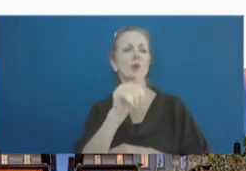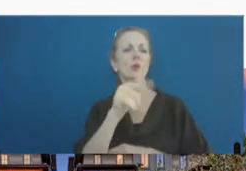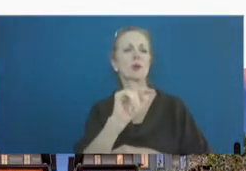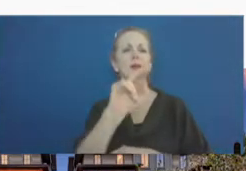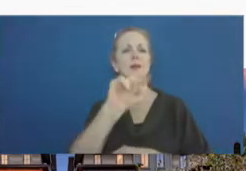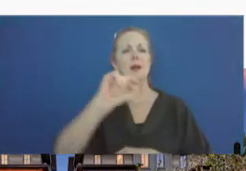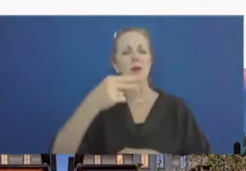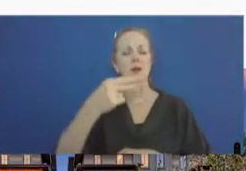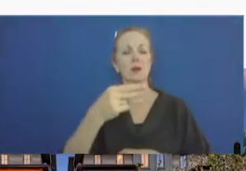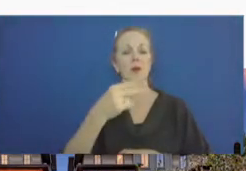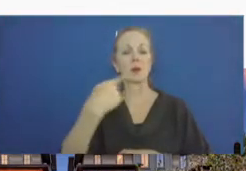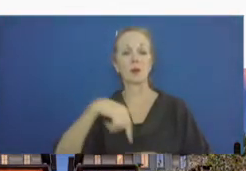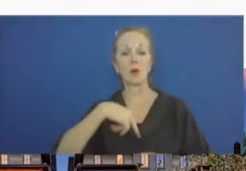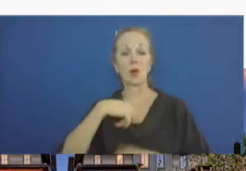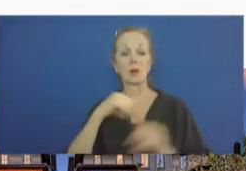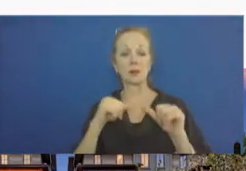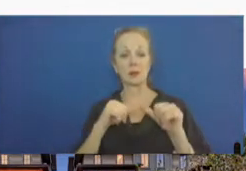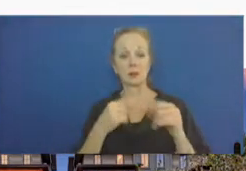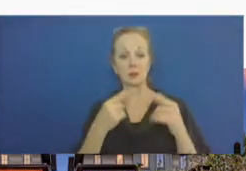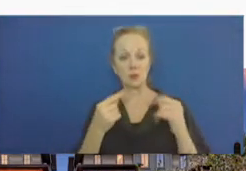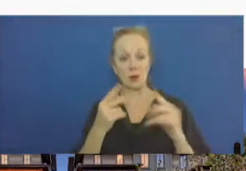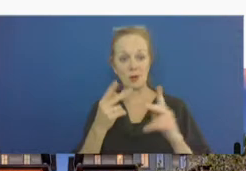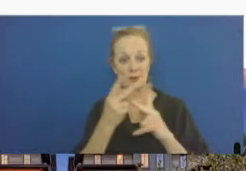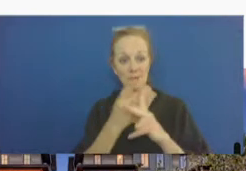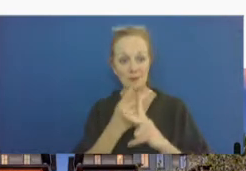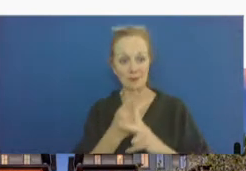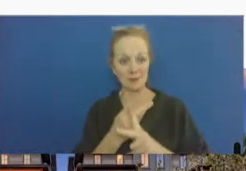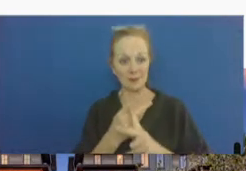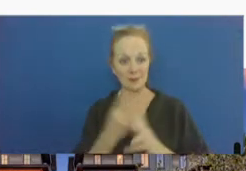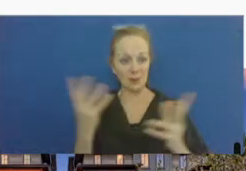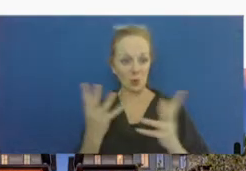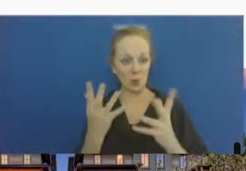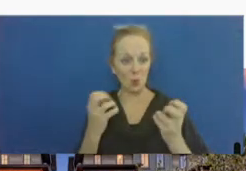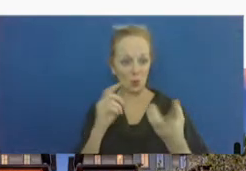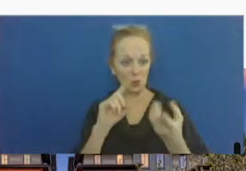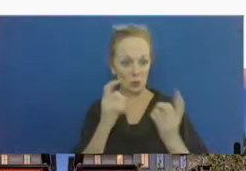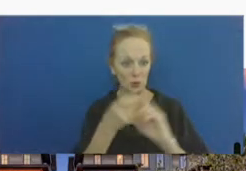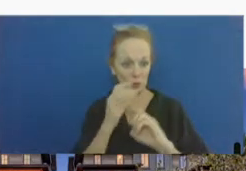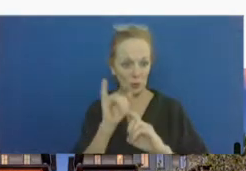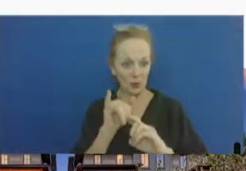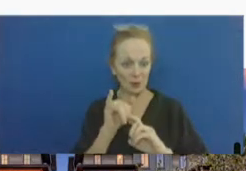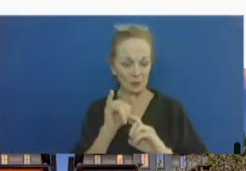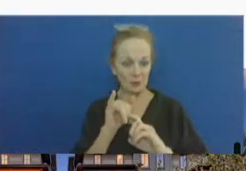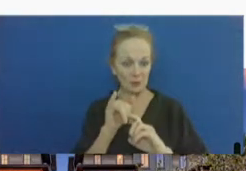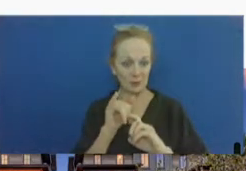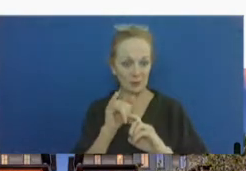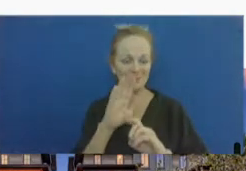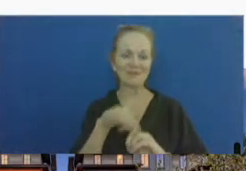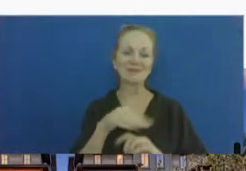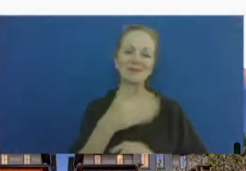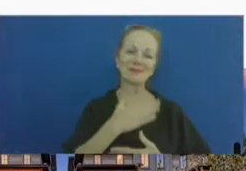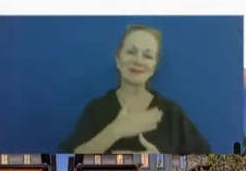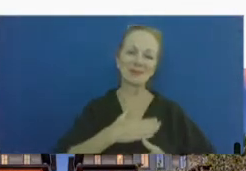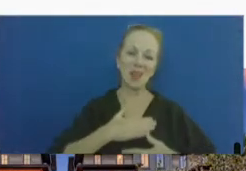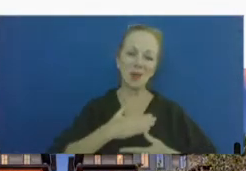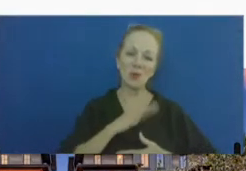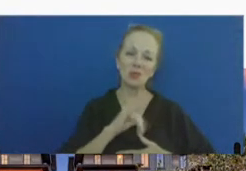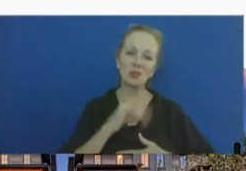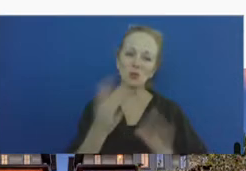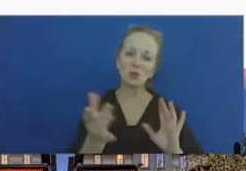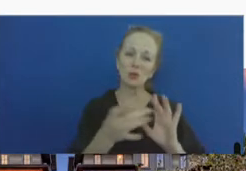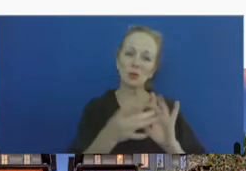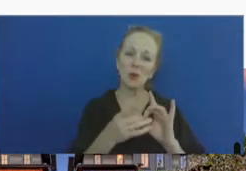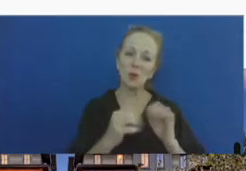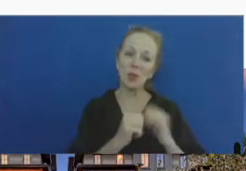we are still trying to figure out what we might want to change with that, but I appreciate you connecting me with a developer